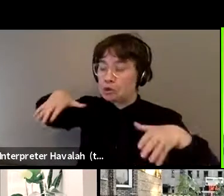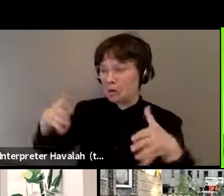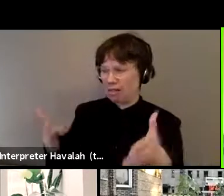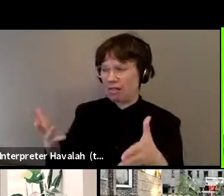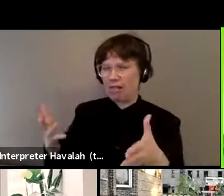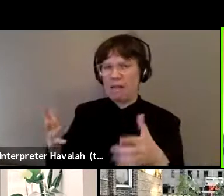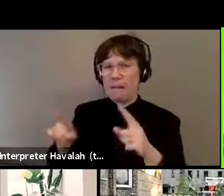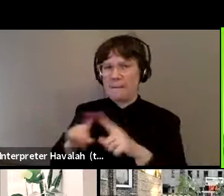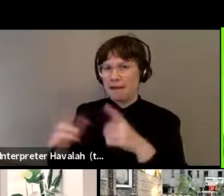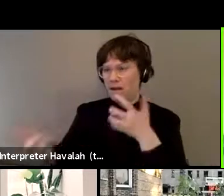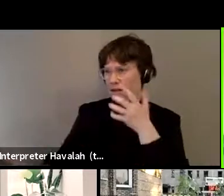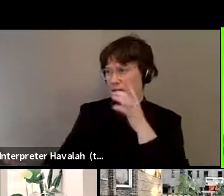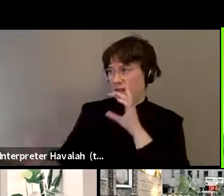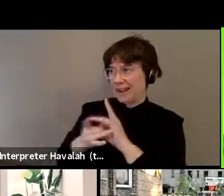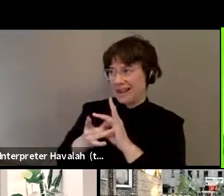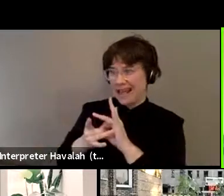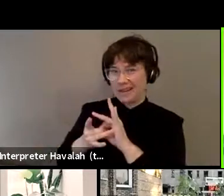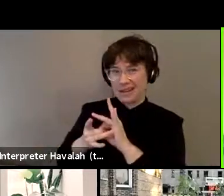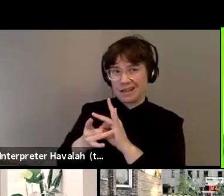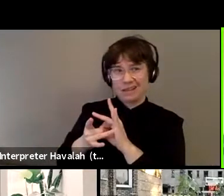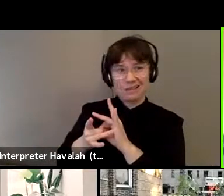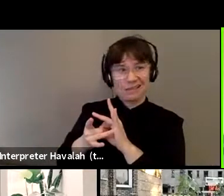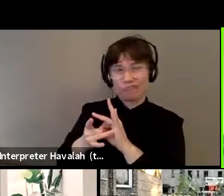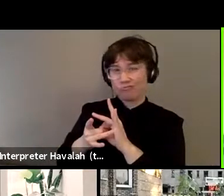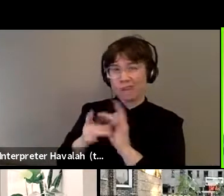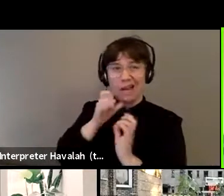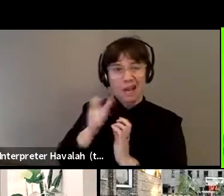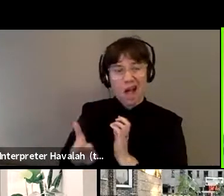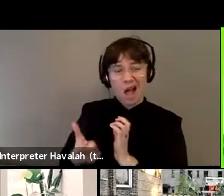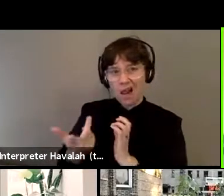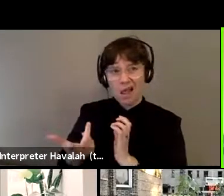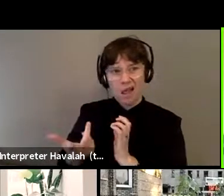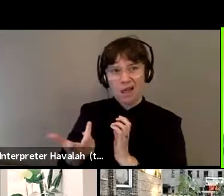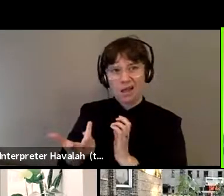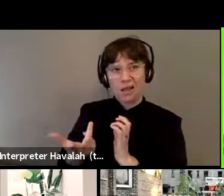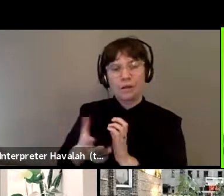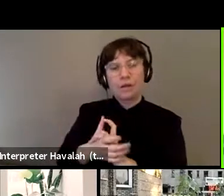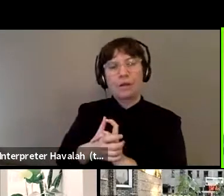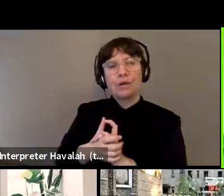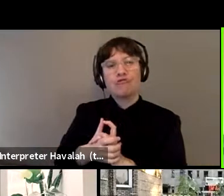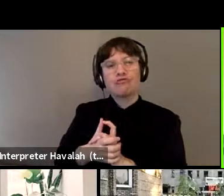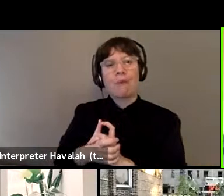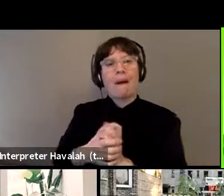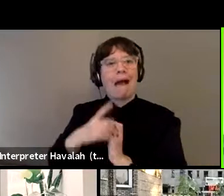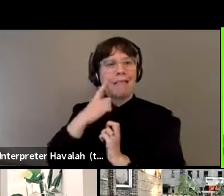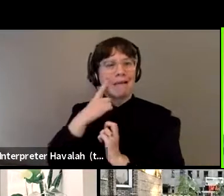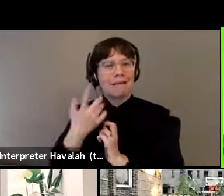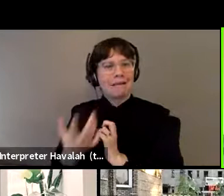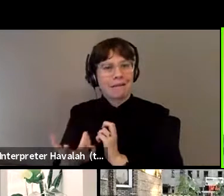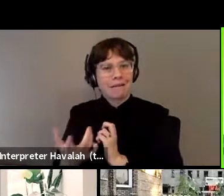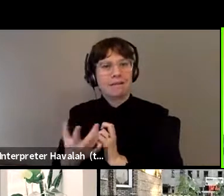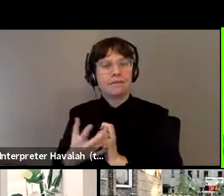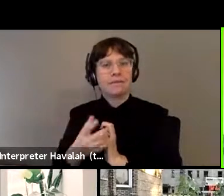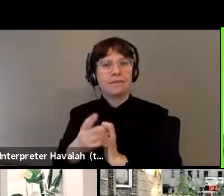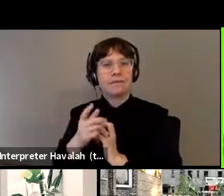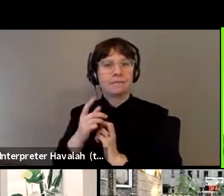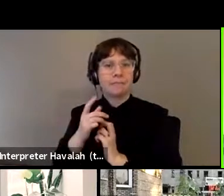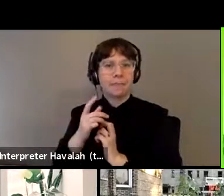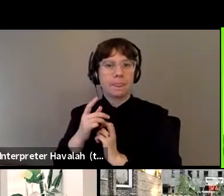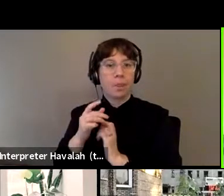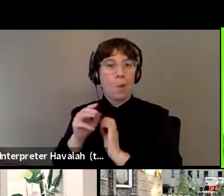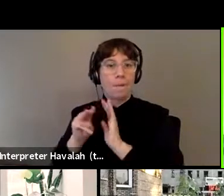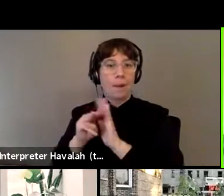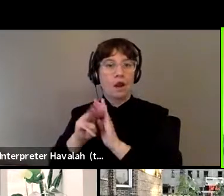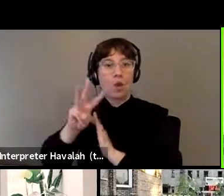I'm not really bringing them along with me. I think that in time, one model that I really like is